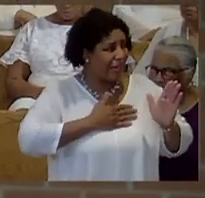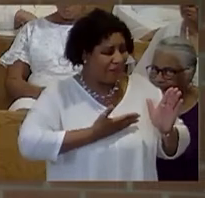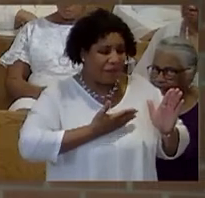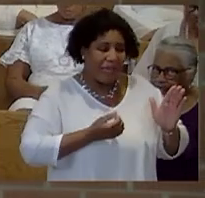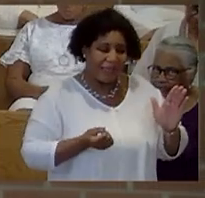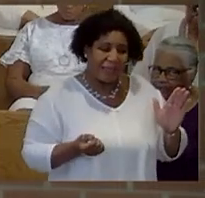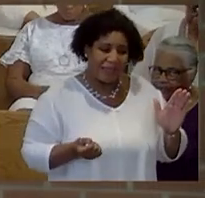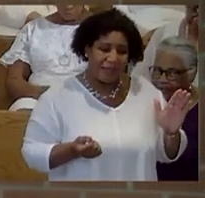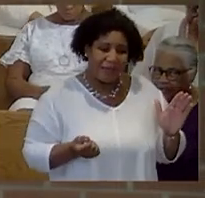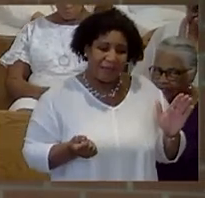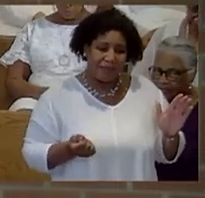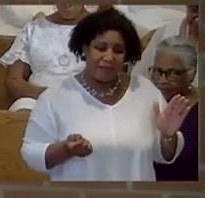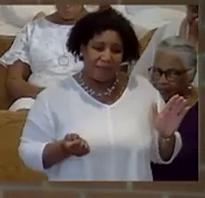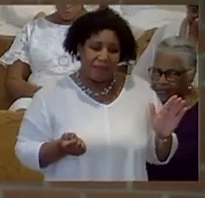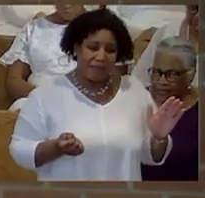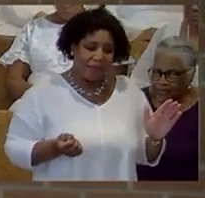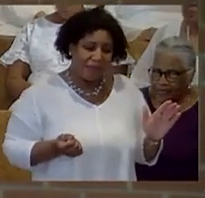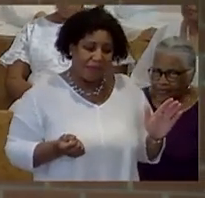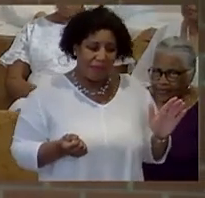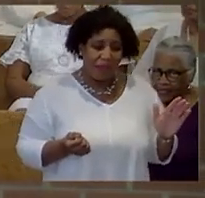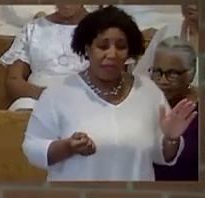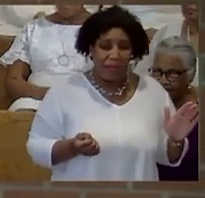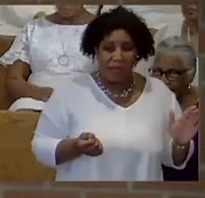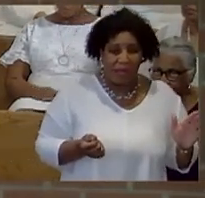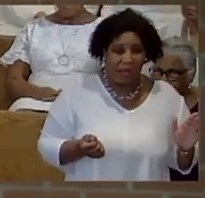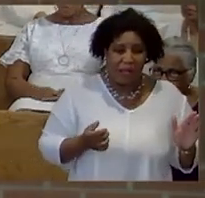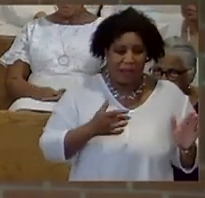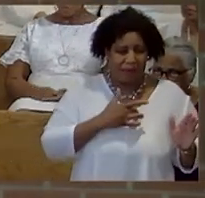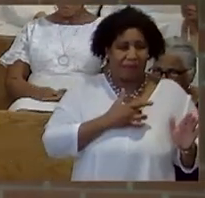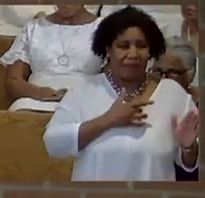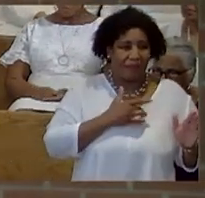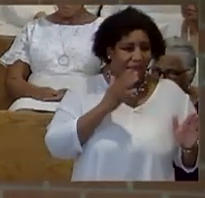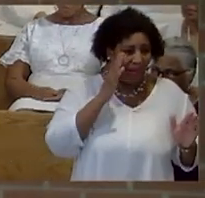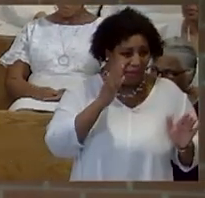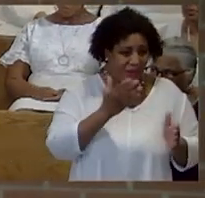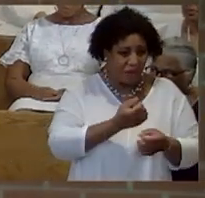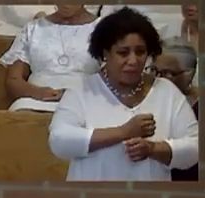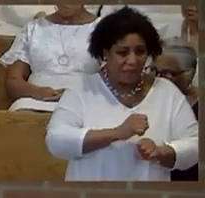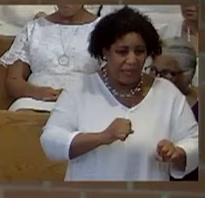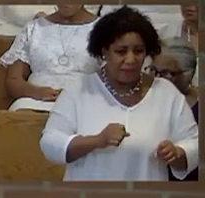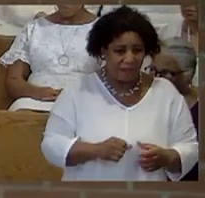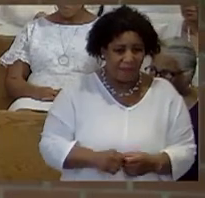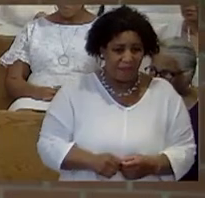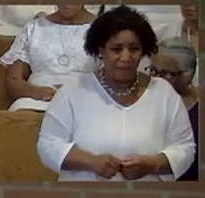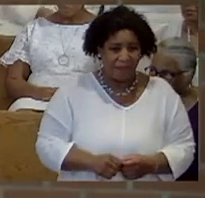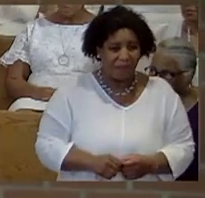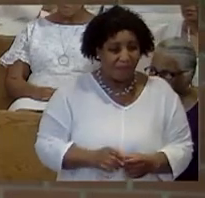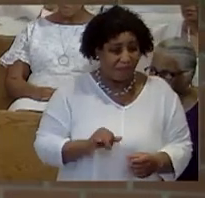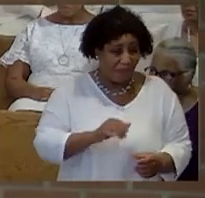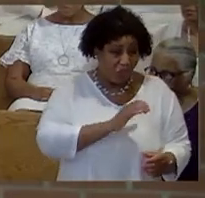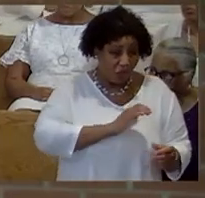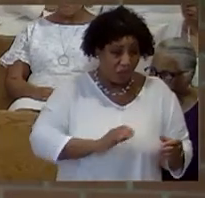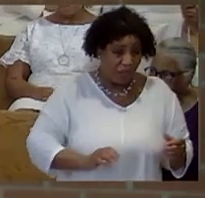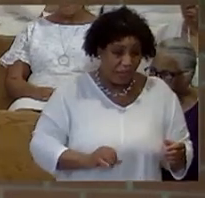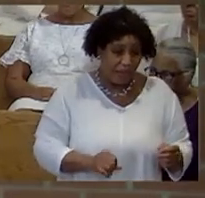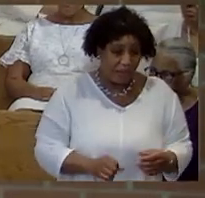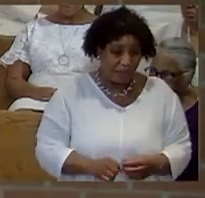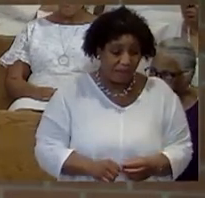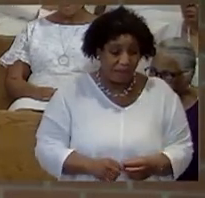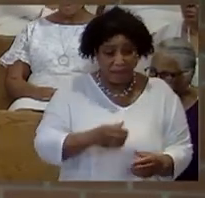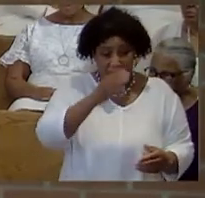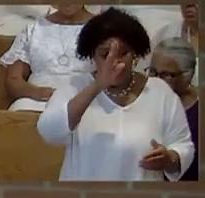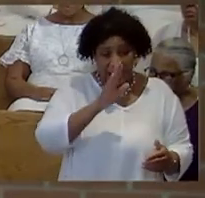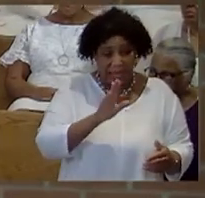mouth in him into my heart, I shall be saved. That's Christianity.